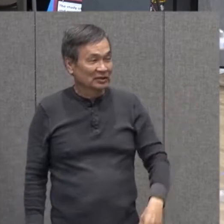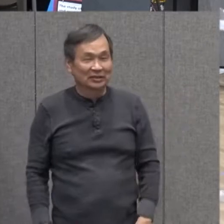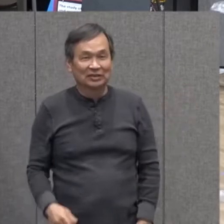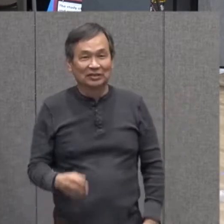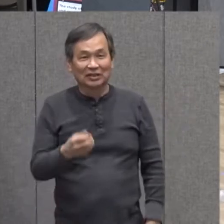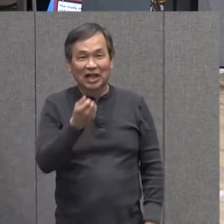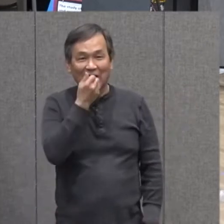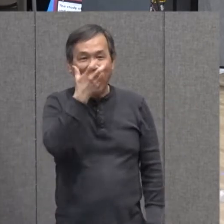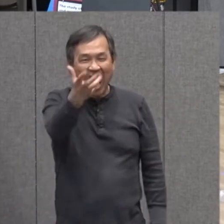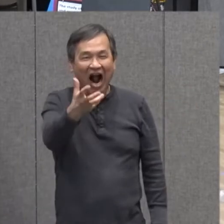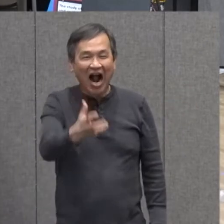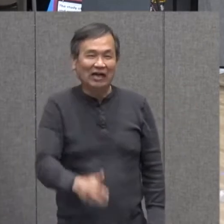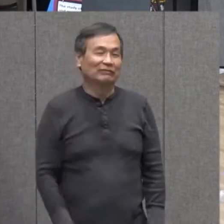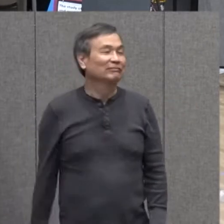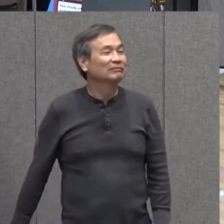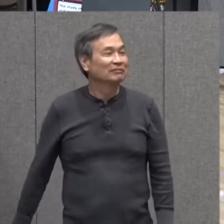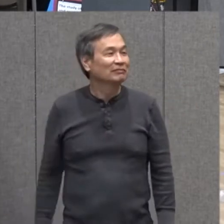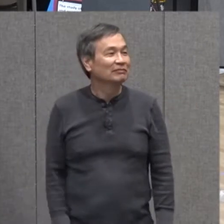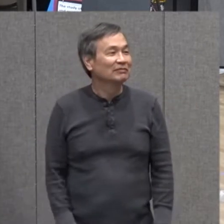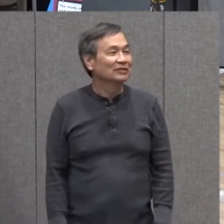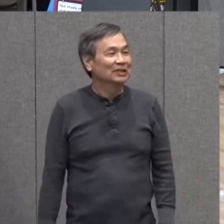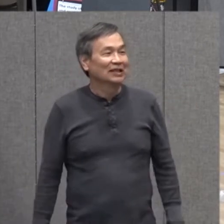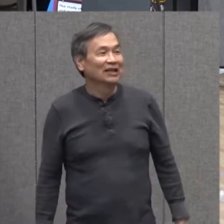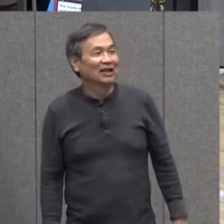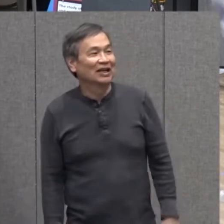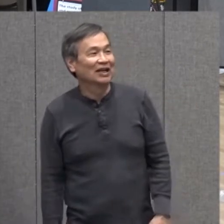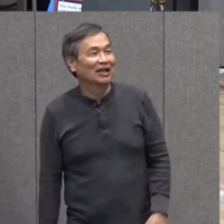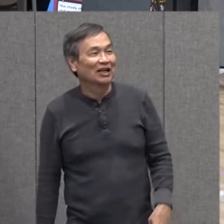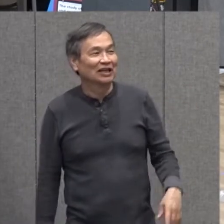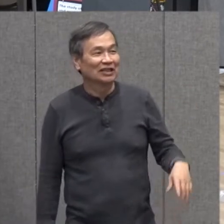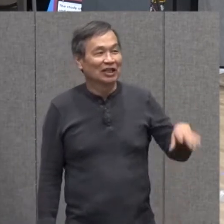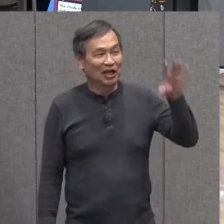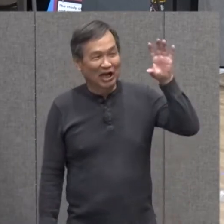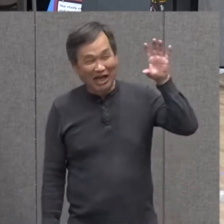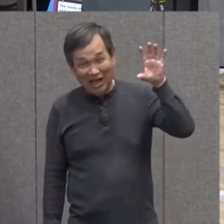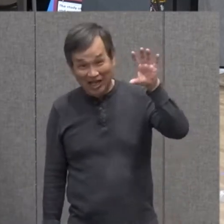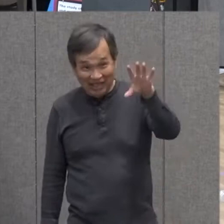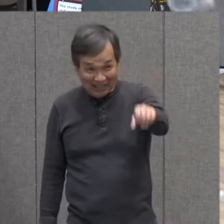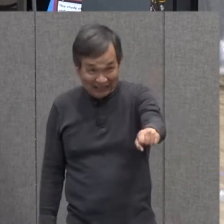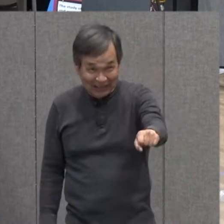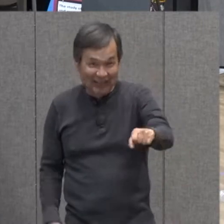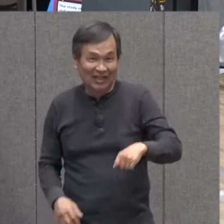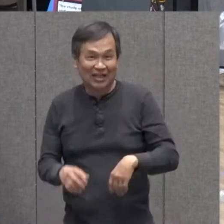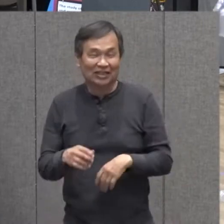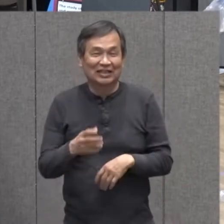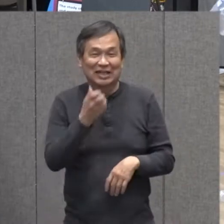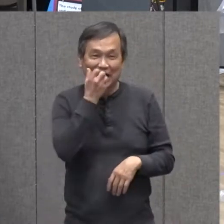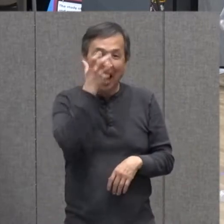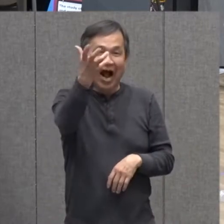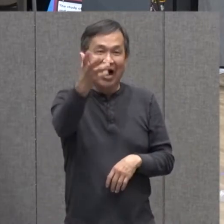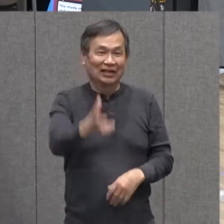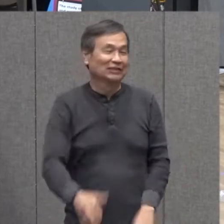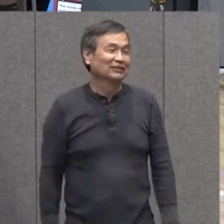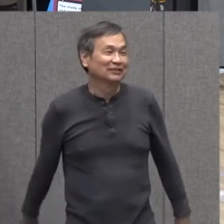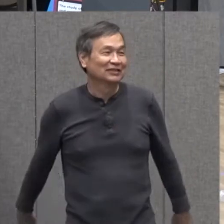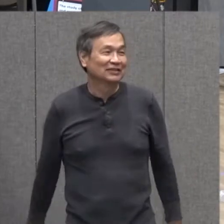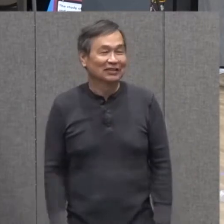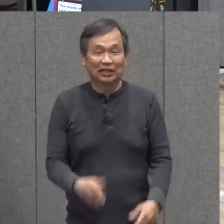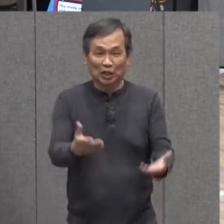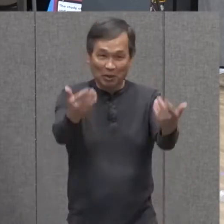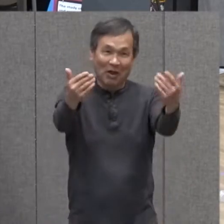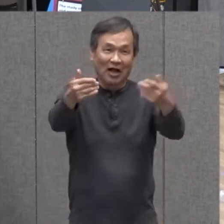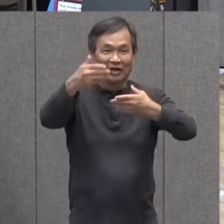"Wah," and catch that bag. Bien, en mi escuela Inés Other side. hacemos Toss it up. una atrapada que se llama la atrapada del Catch that ninja. bag. Let's go,